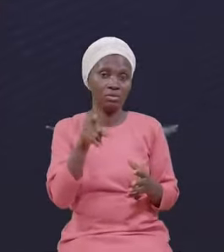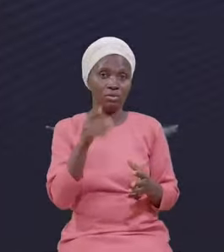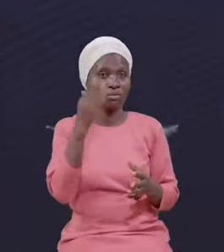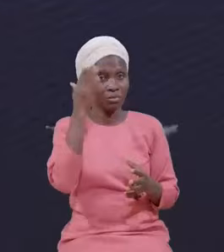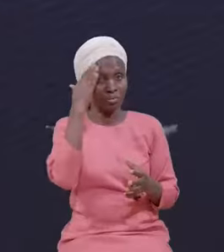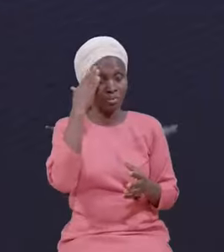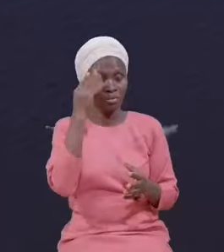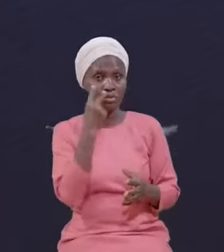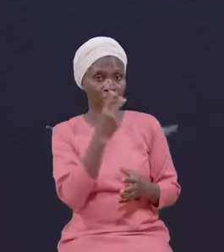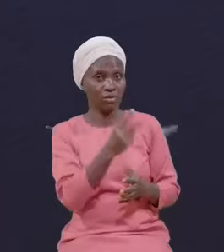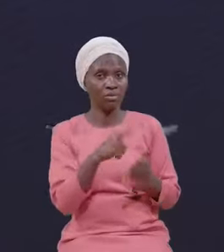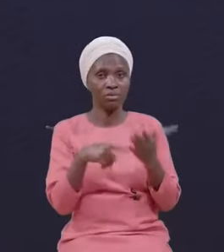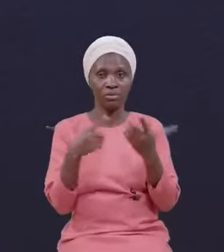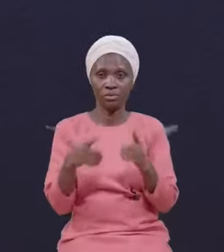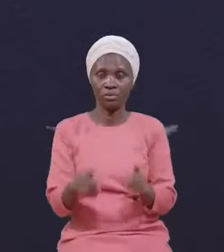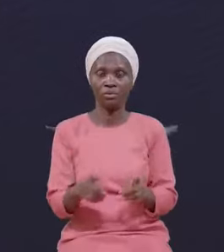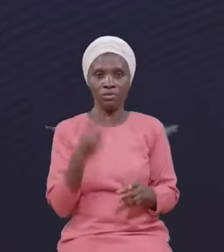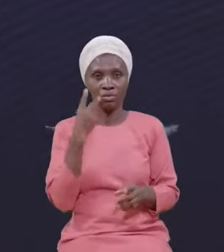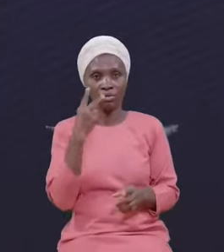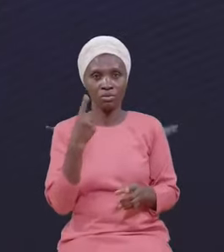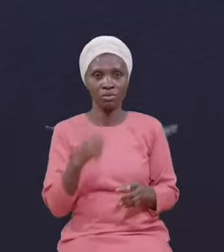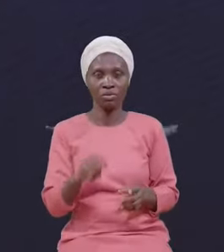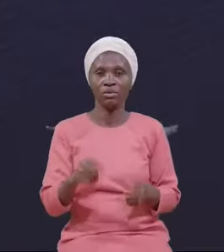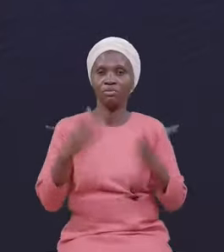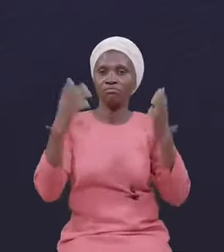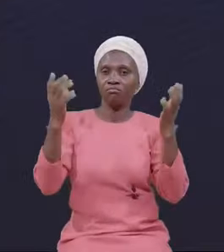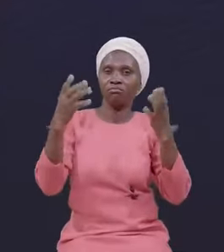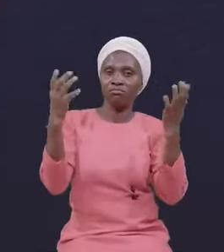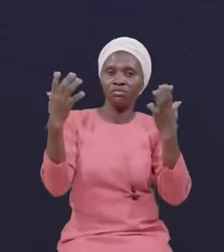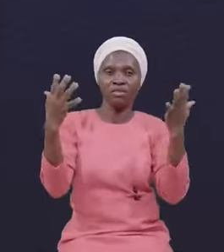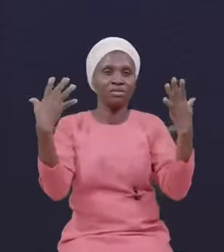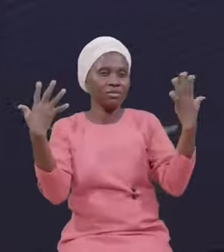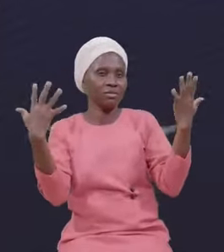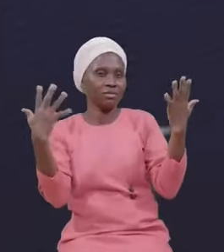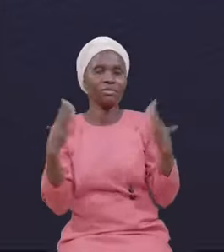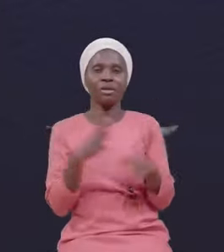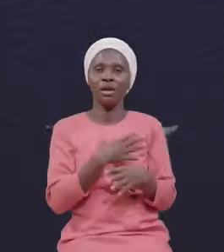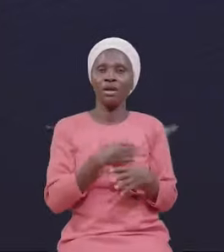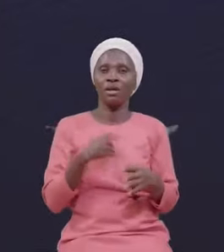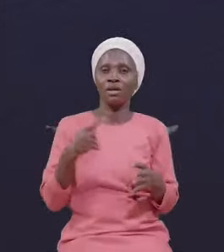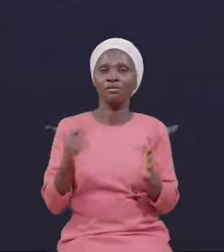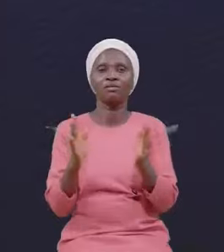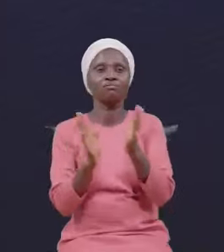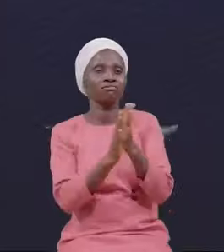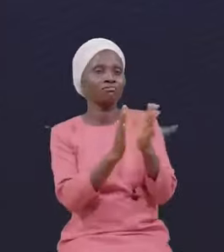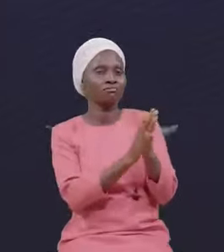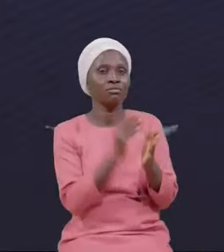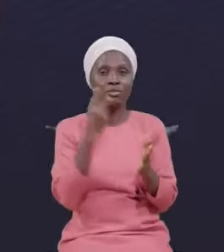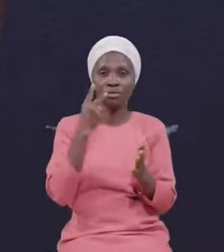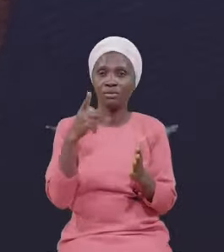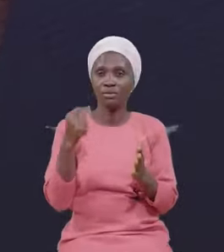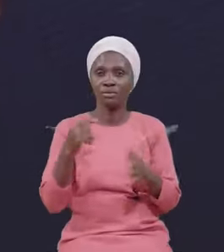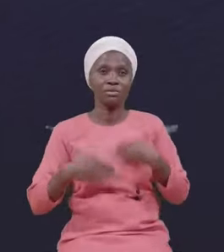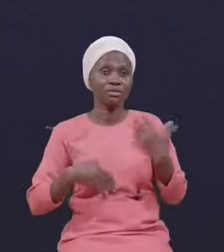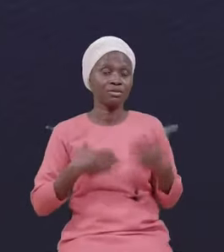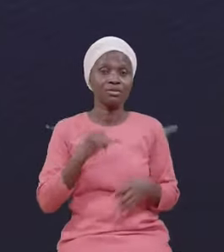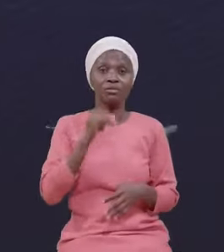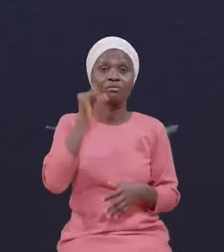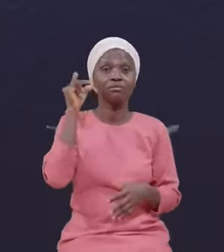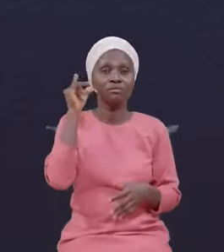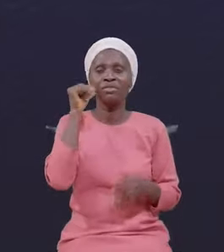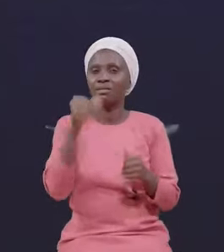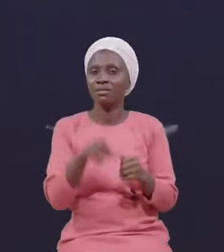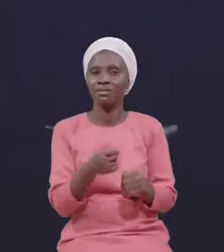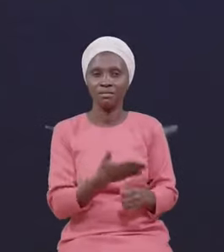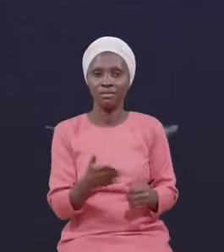celebration you saw the jumping you saw the Clapping you saw everything that is why this morning because of the